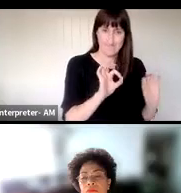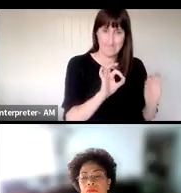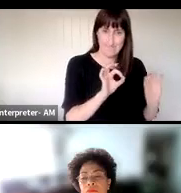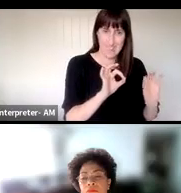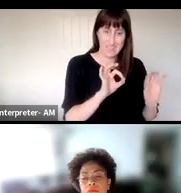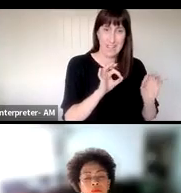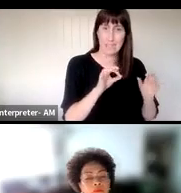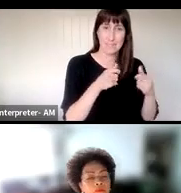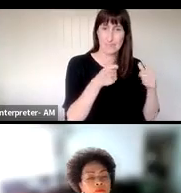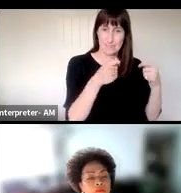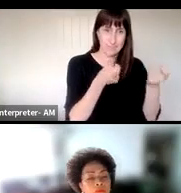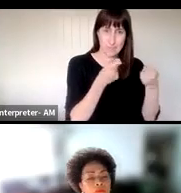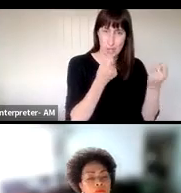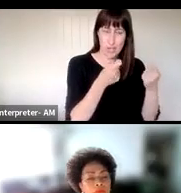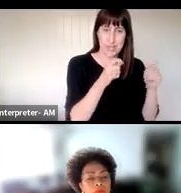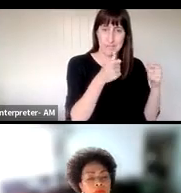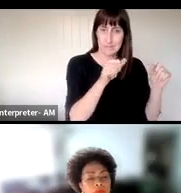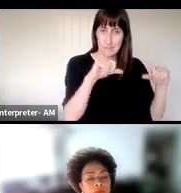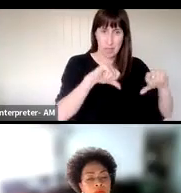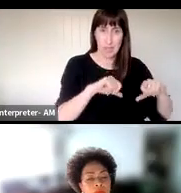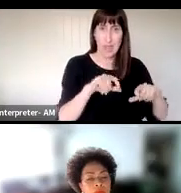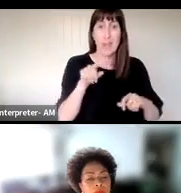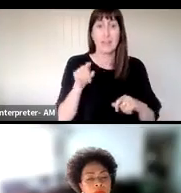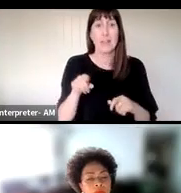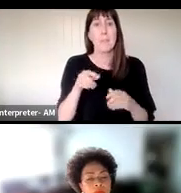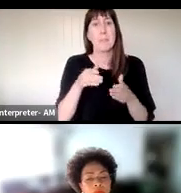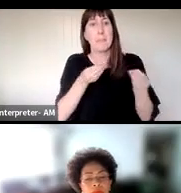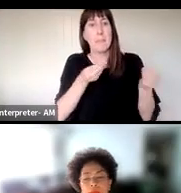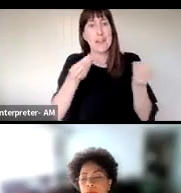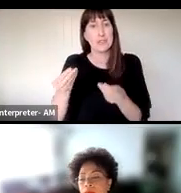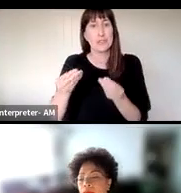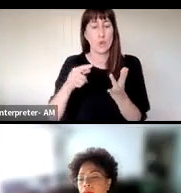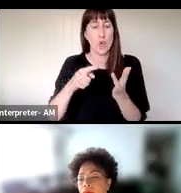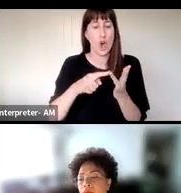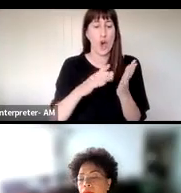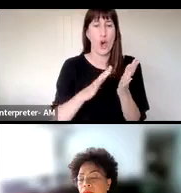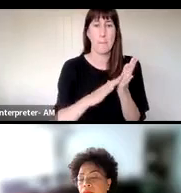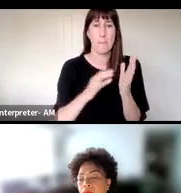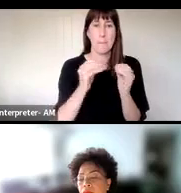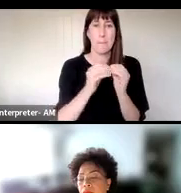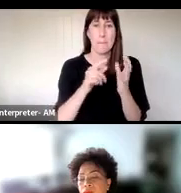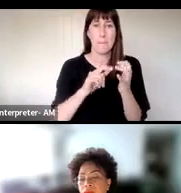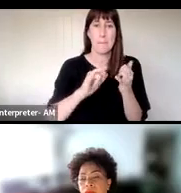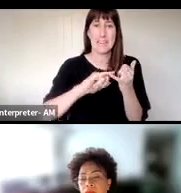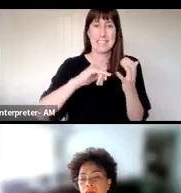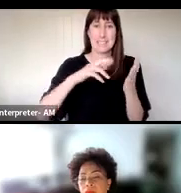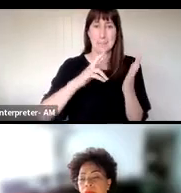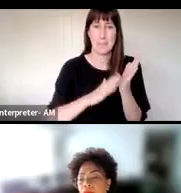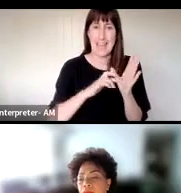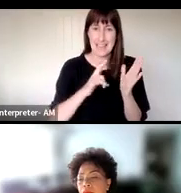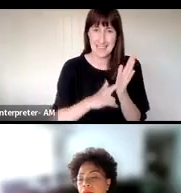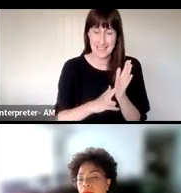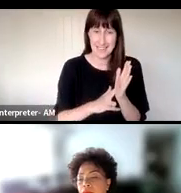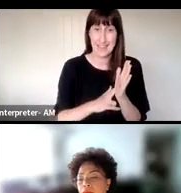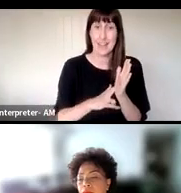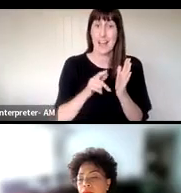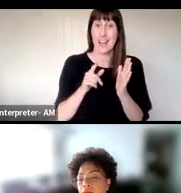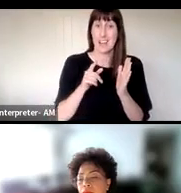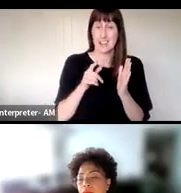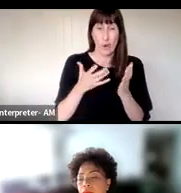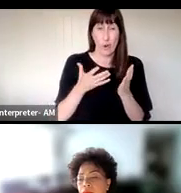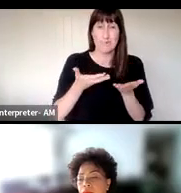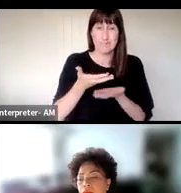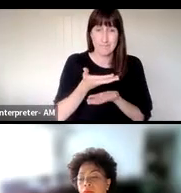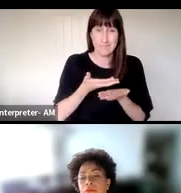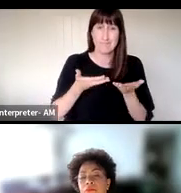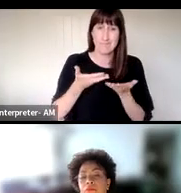long ongoing process there, but they're doing, the conversations are happening. So hopefully in the next 2 to 3 months,